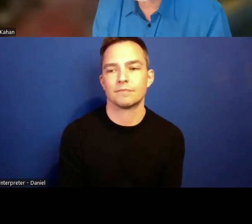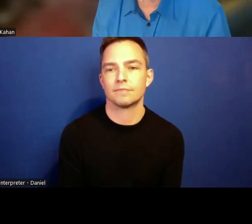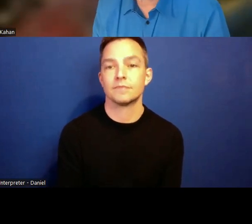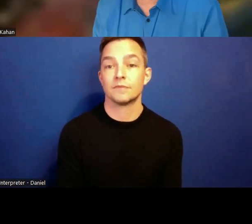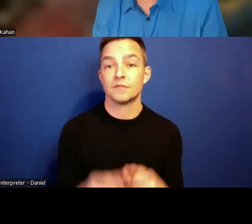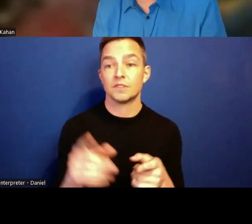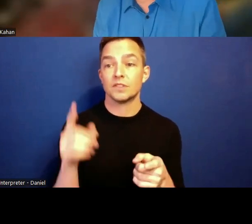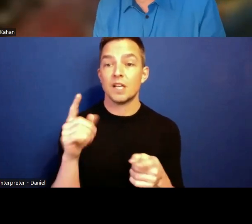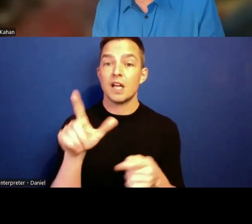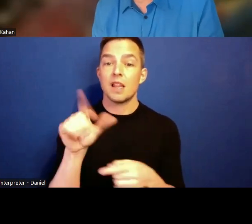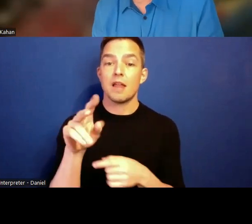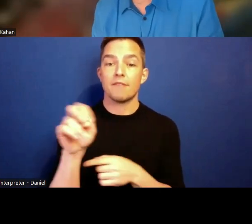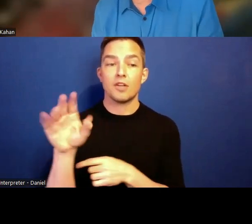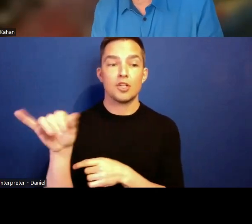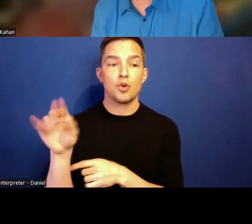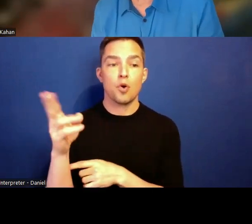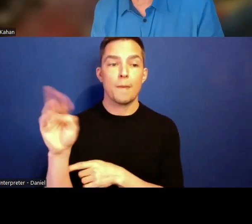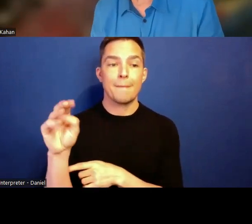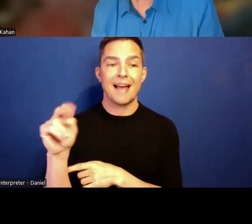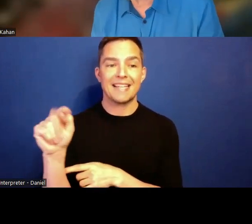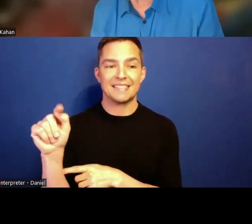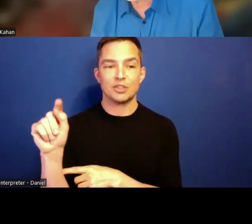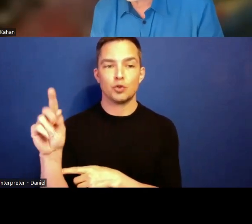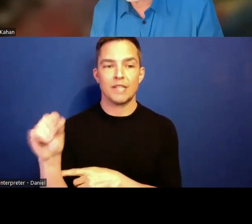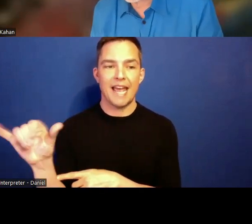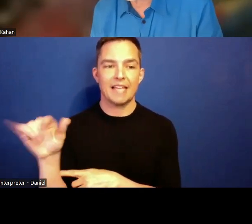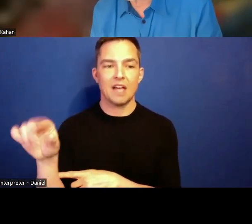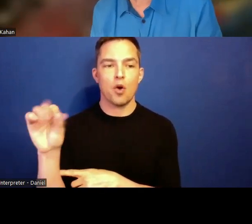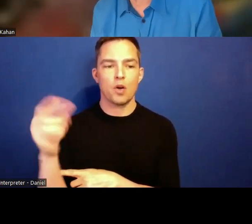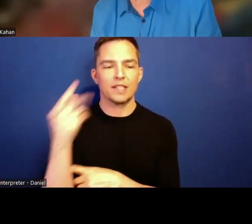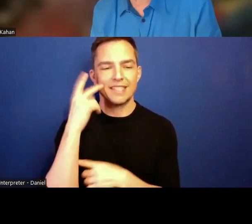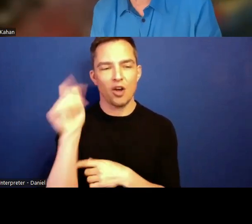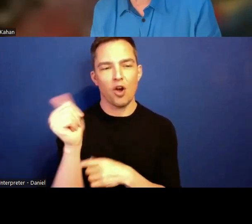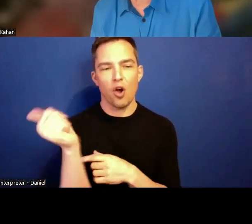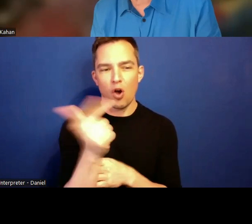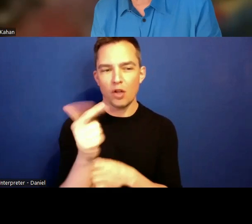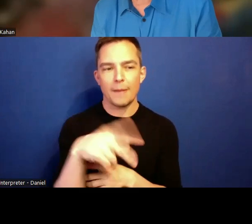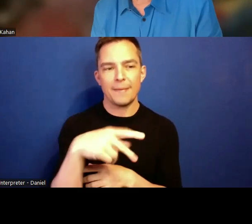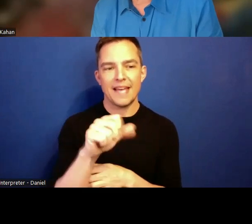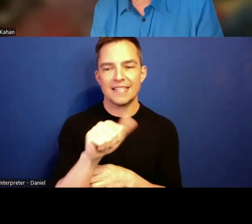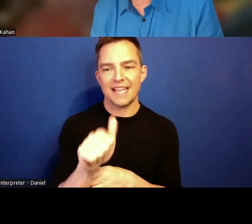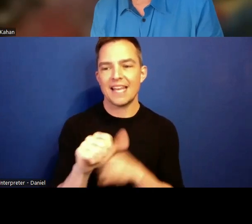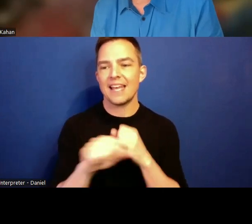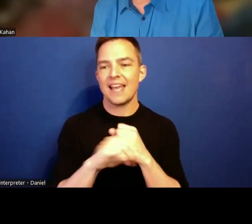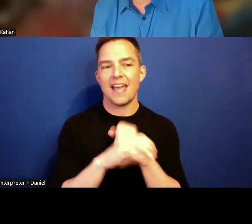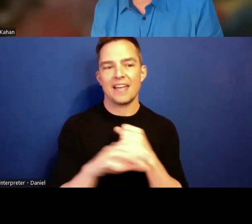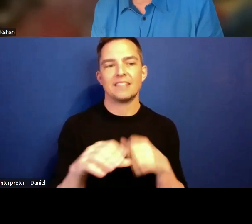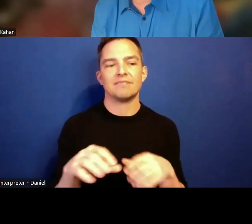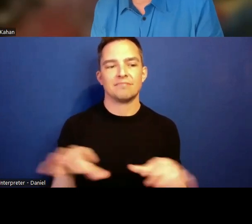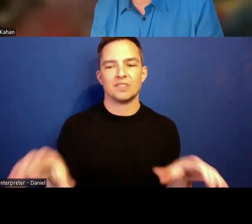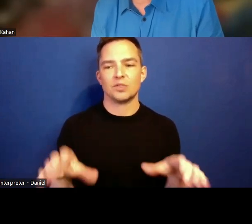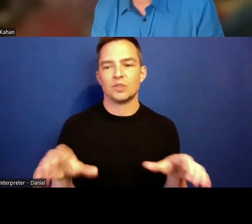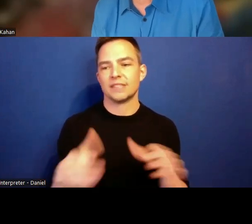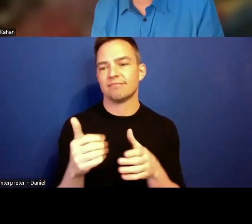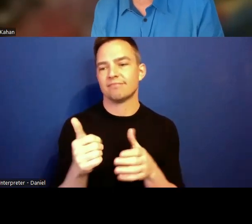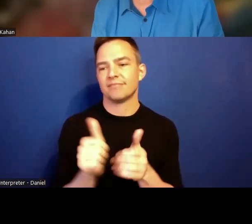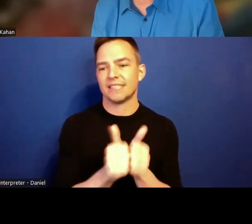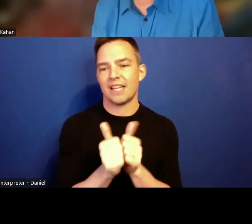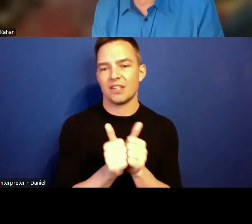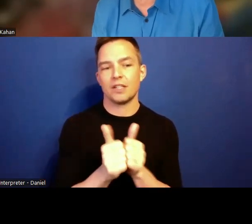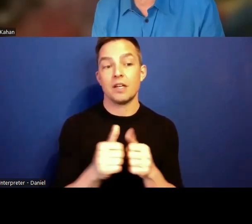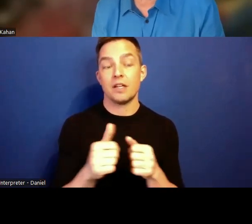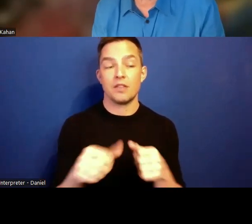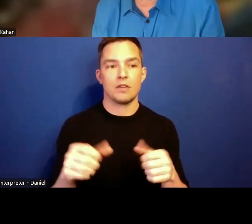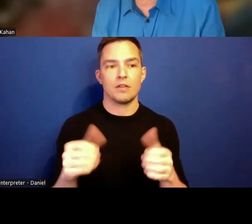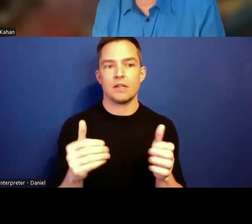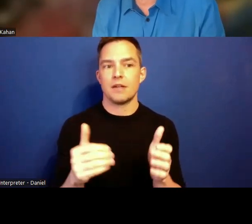And you can go to loveyourmindtoday.org and see all of the PSAs that the Ad Council is putting together. They're getting hit millions